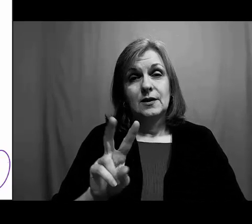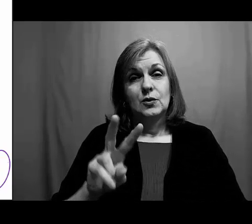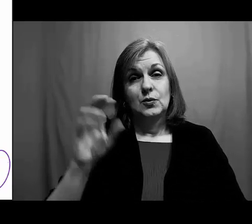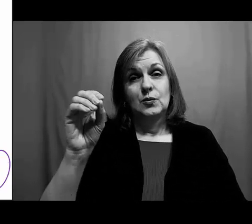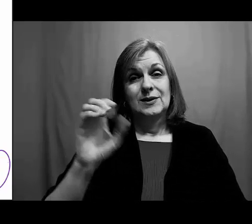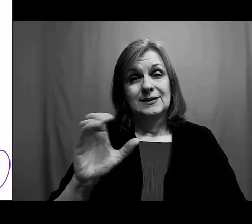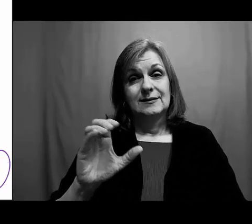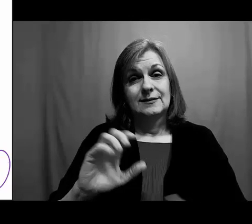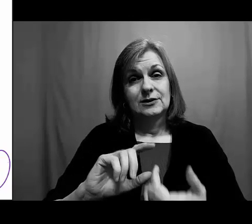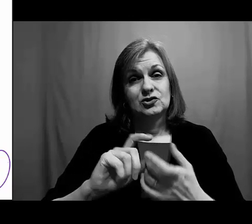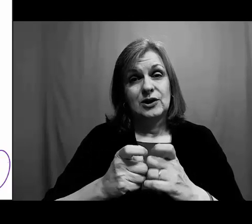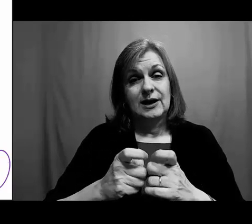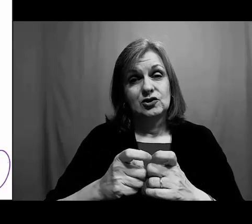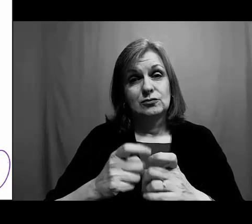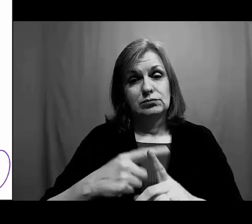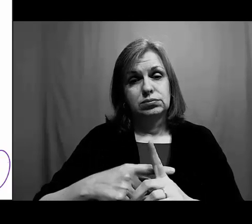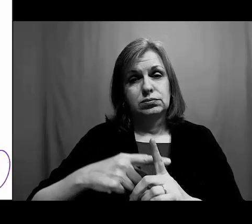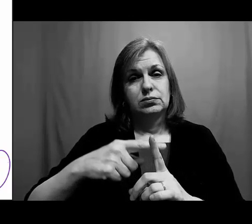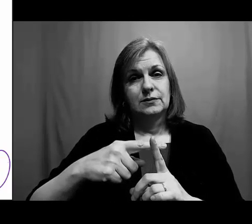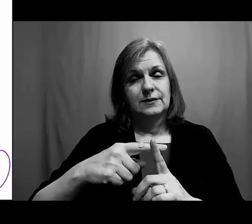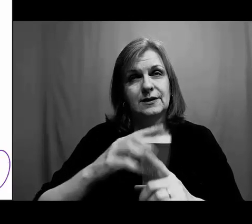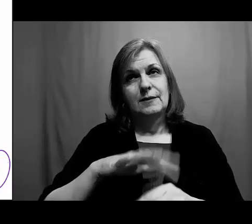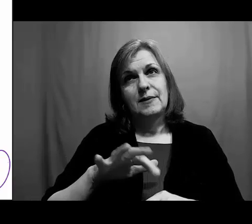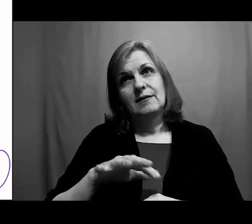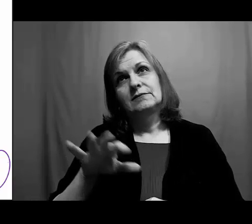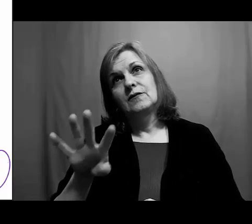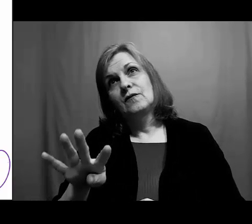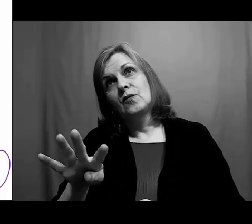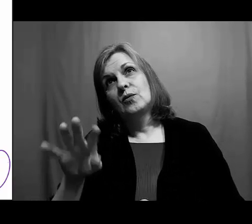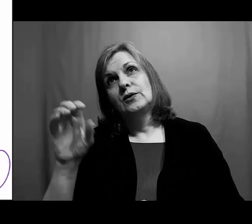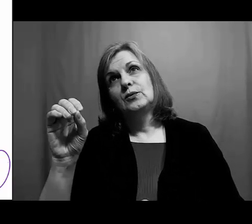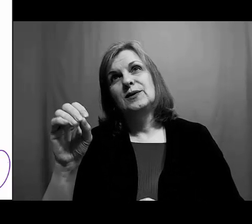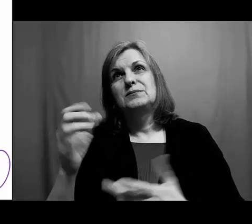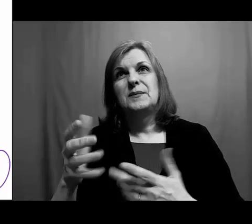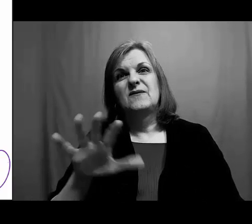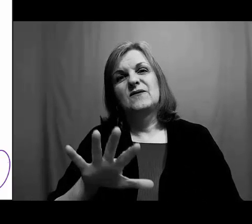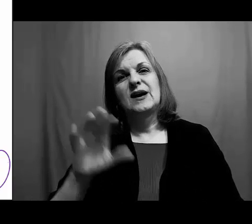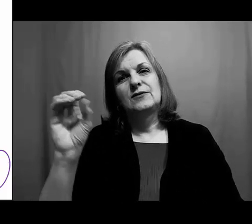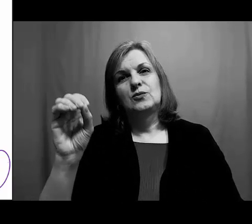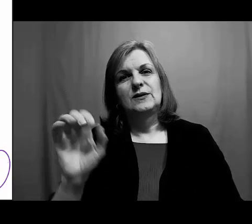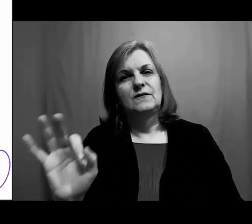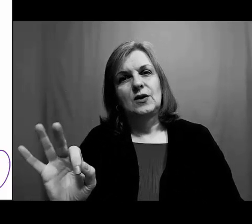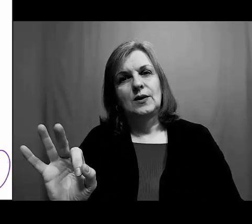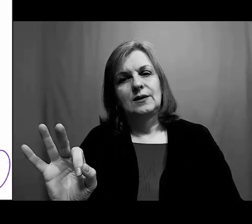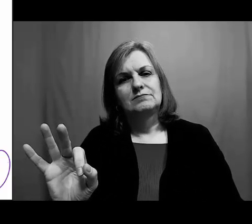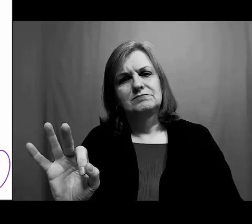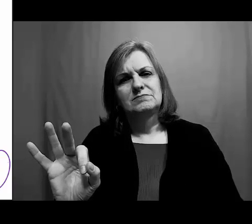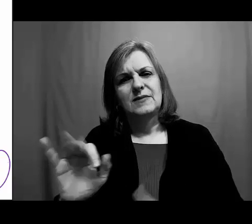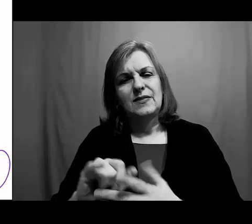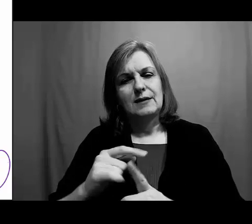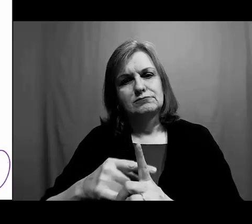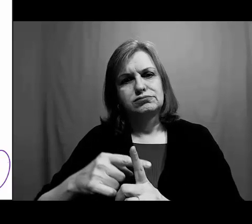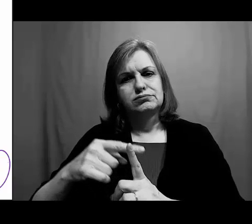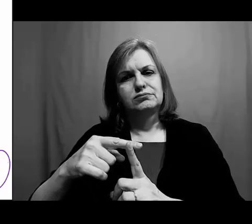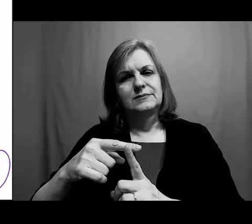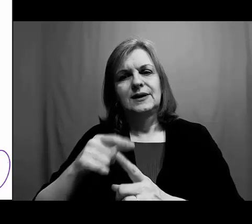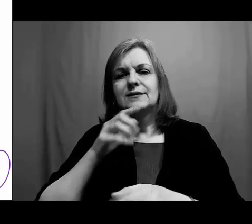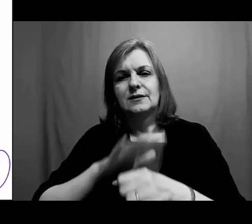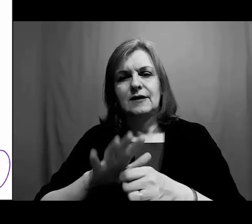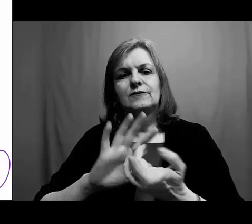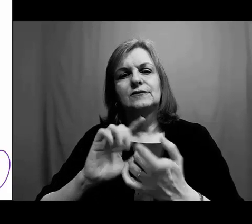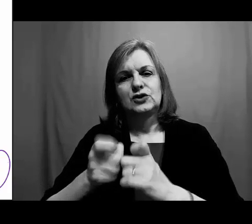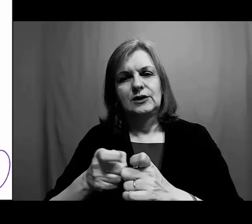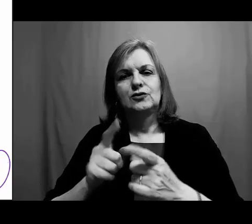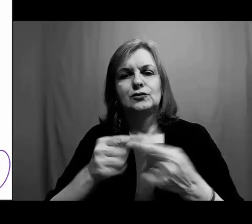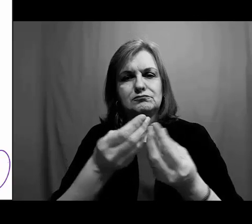So a 2 degree Celsius temperature change, roughly 4.5 or 5 degrees Fahrenheit, certainly enough to melt everything